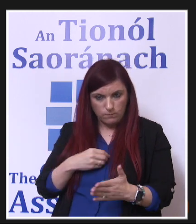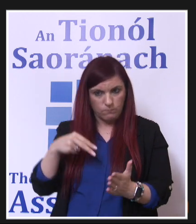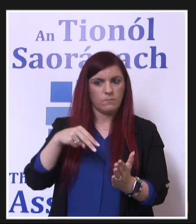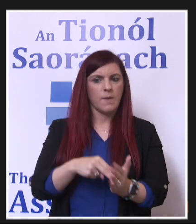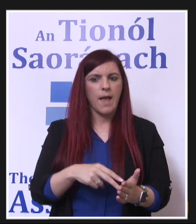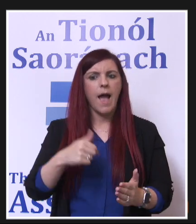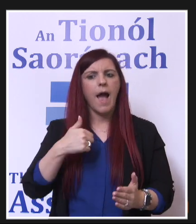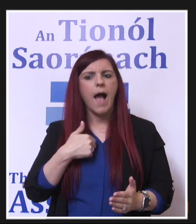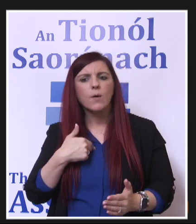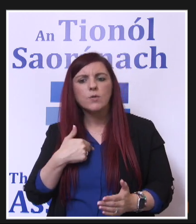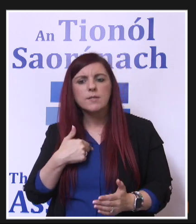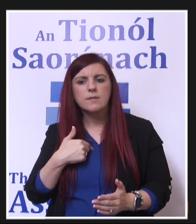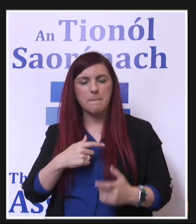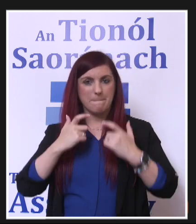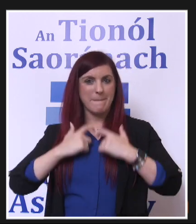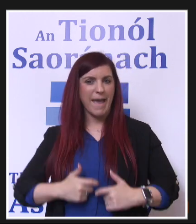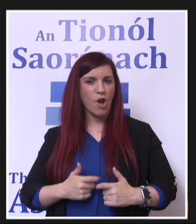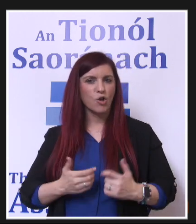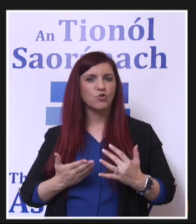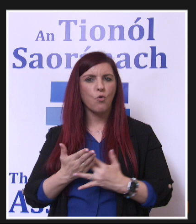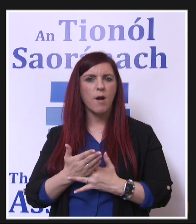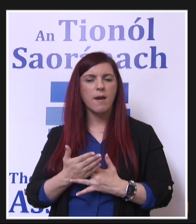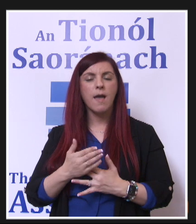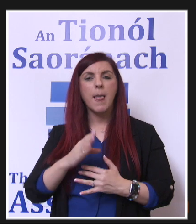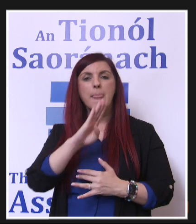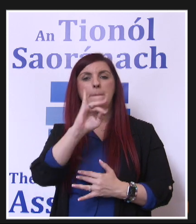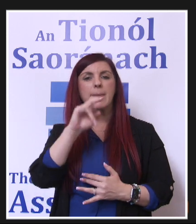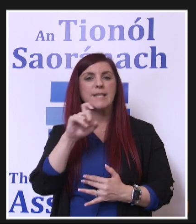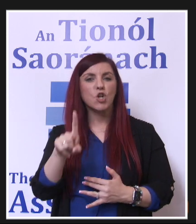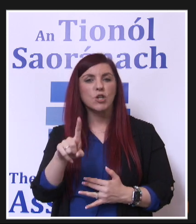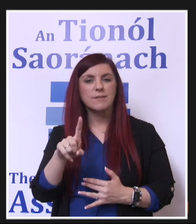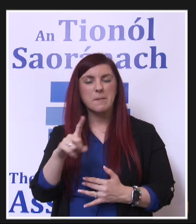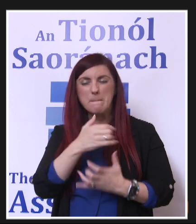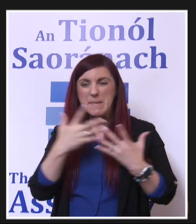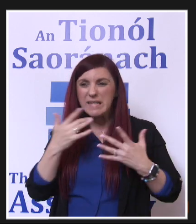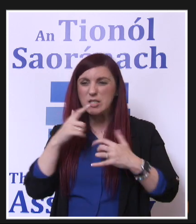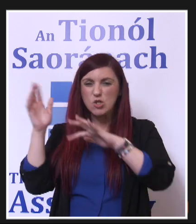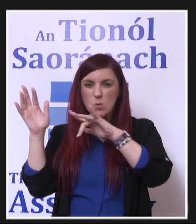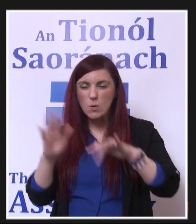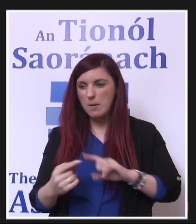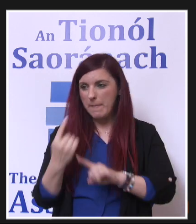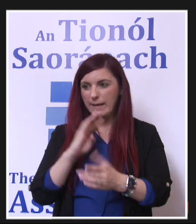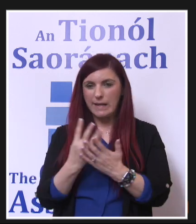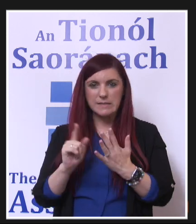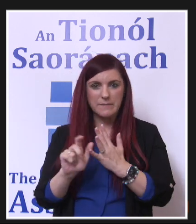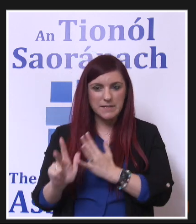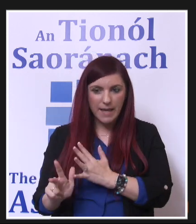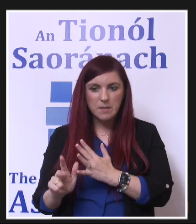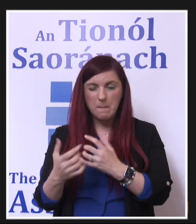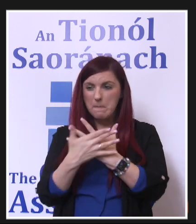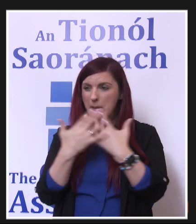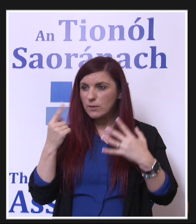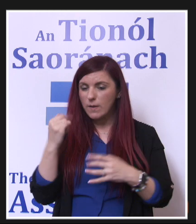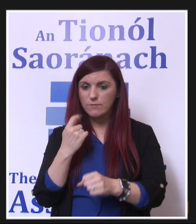of '78, the biggest snowstorm we ever had. I was 28 at the time. And we had